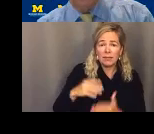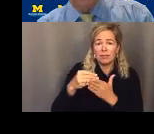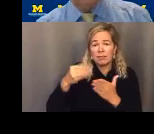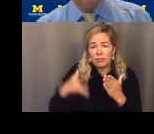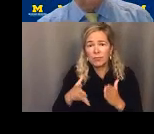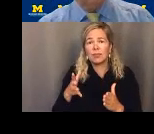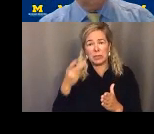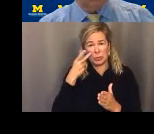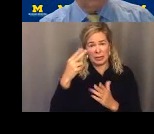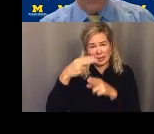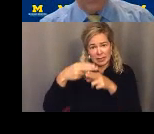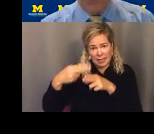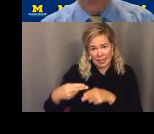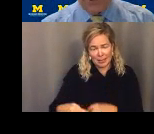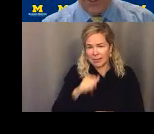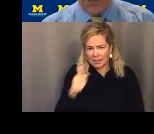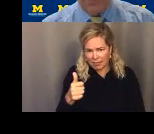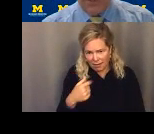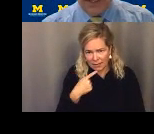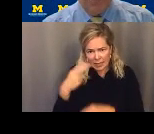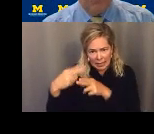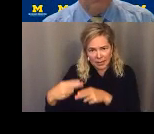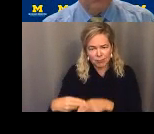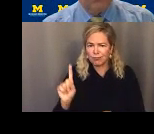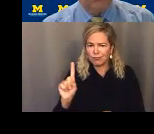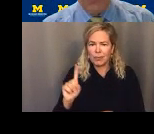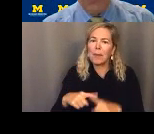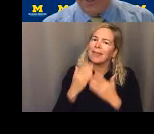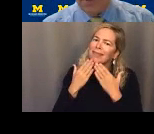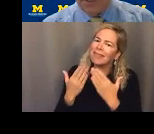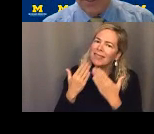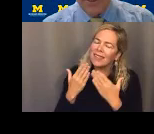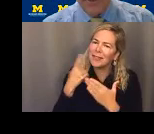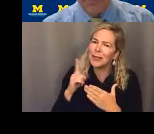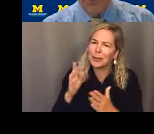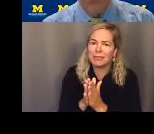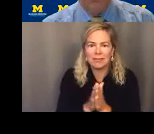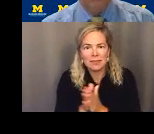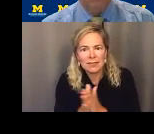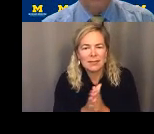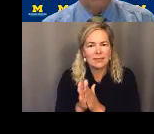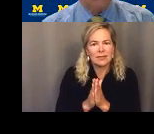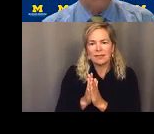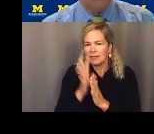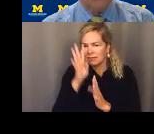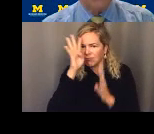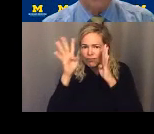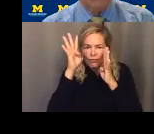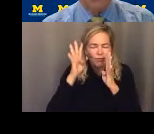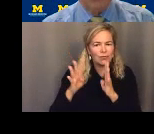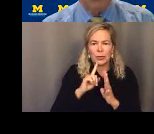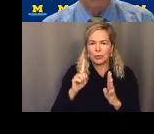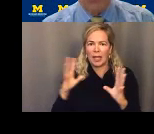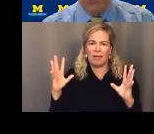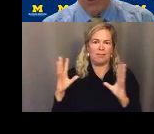force. I won't go through all the names, but just to say thanks everyone for your enthusiasm and ideas and for meeting on short notice and